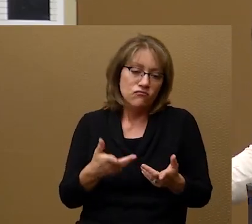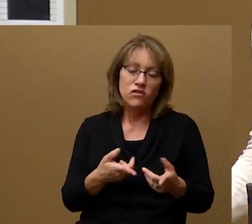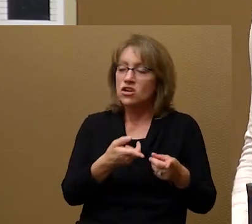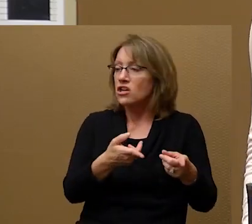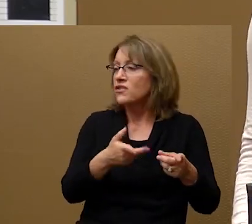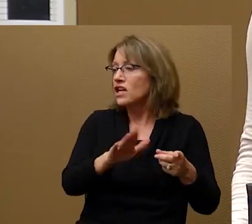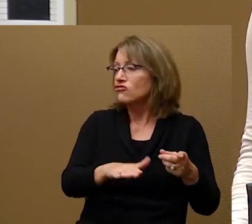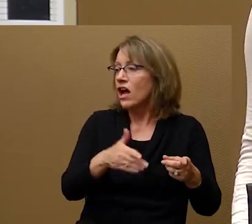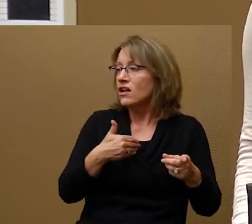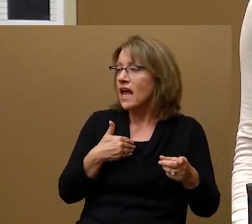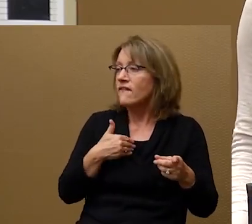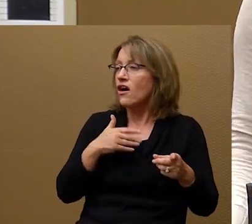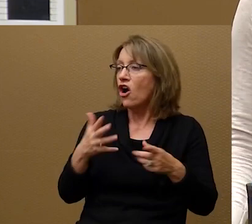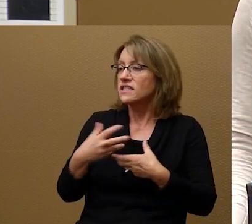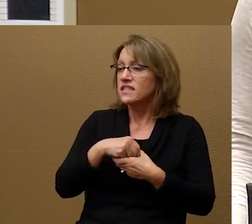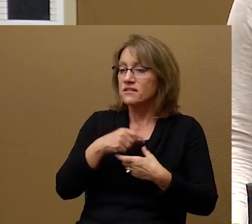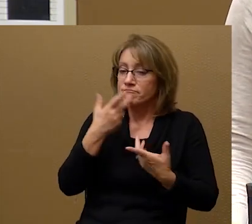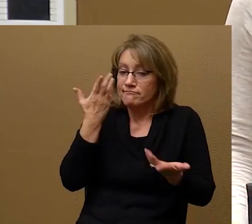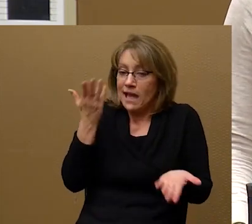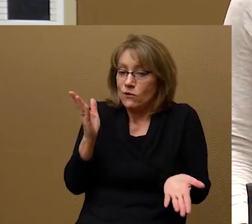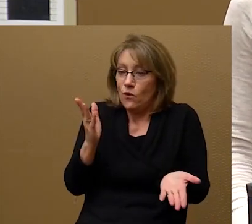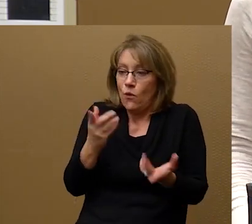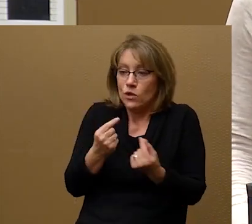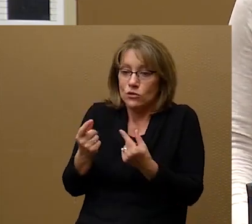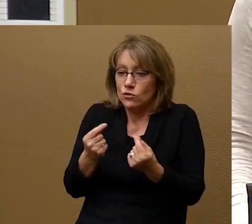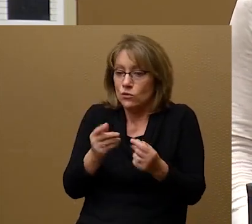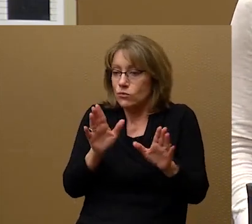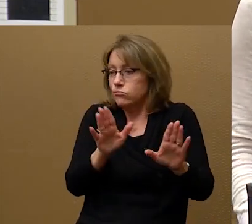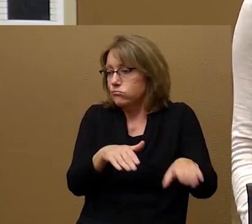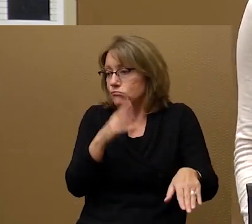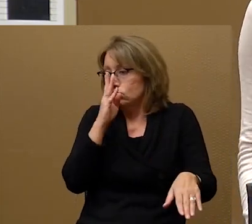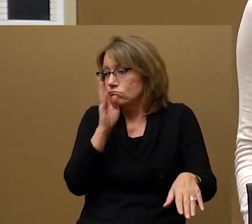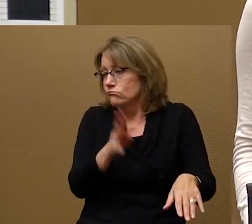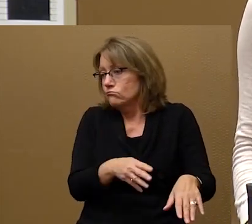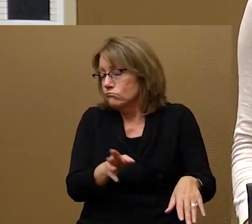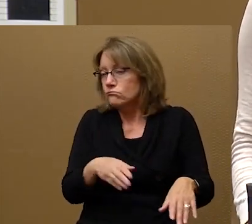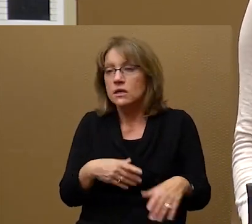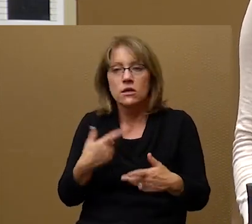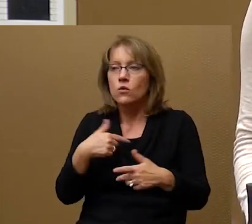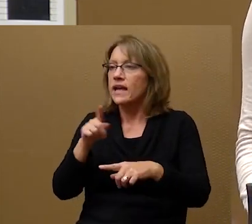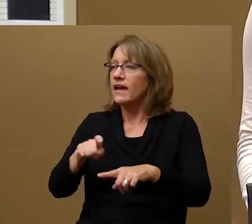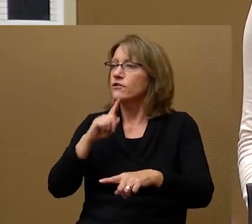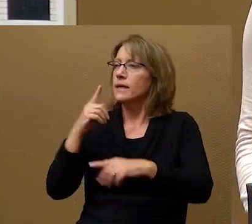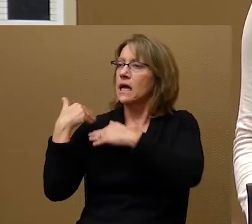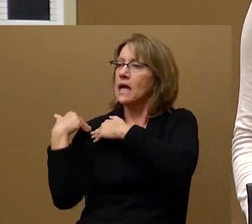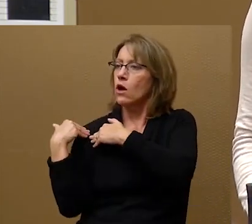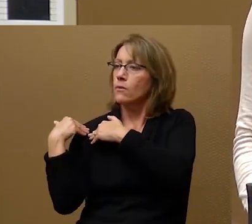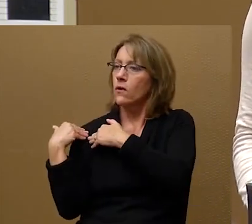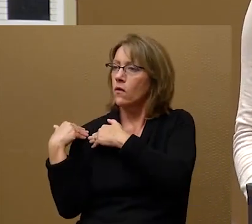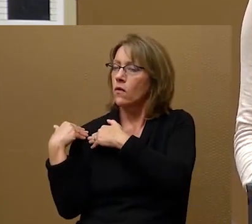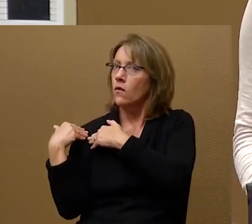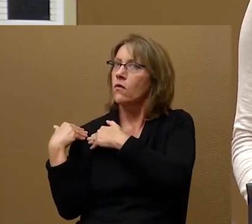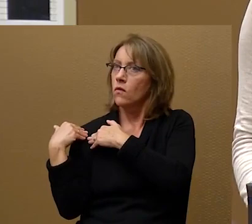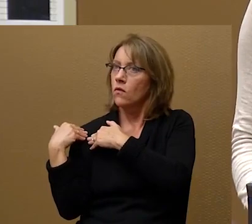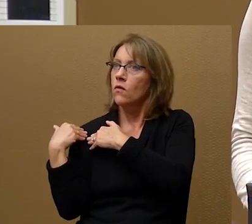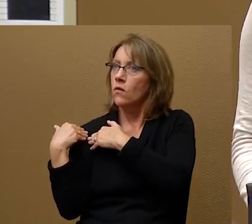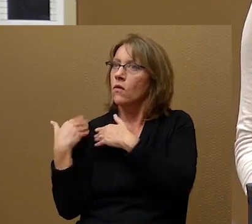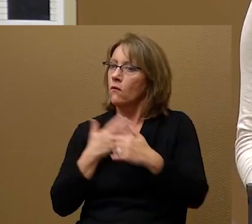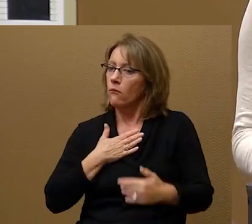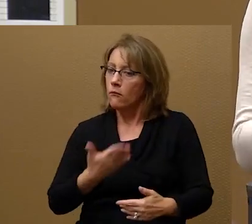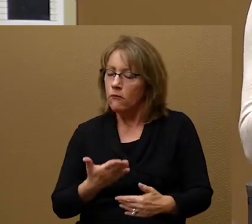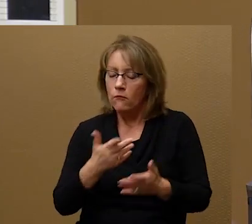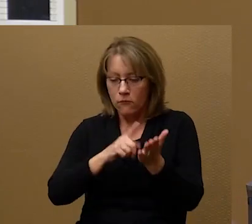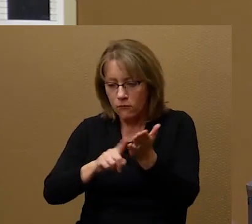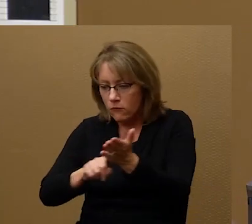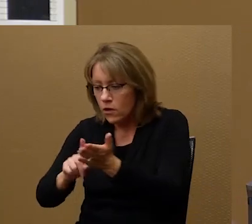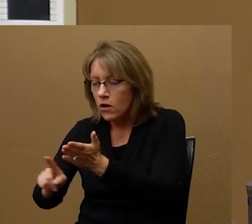not going to worry about it. Instead, we need to be accountable, and we got to say, okay, I'm willing to do the research, I'm willing to try